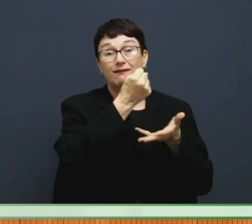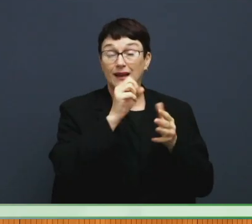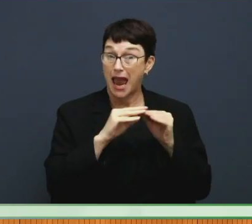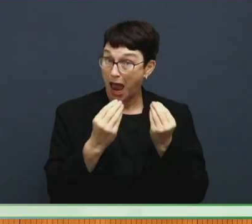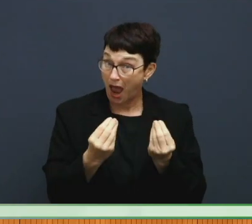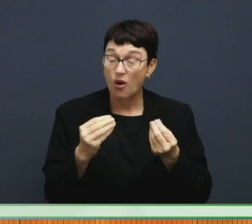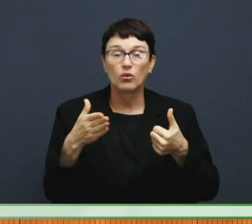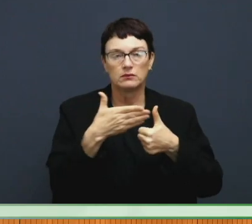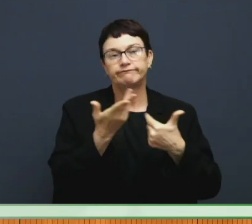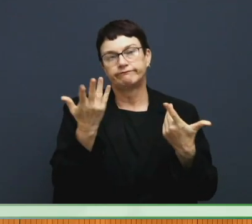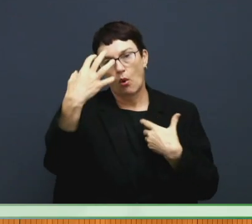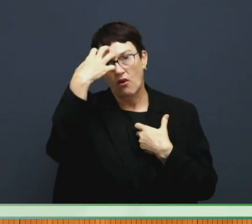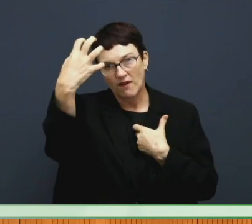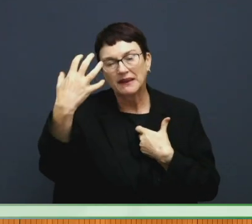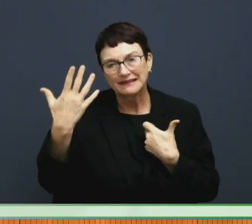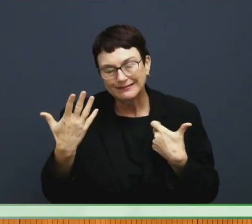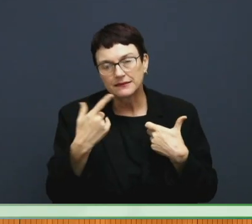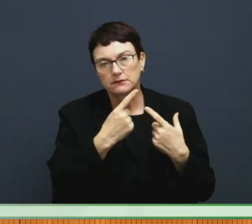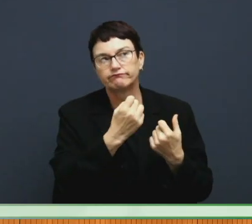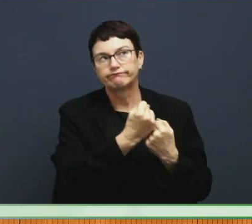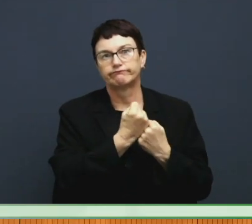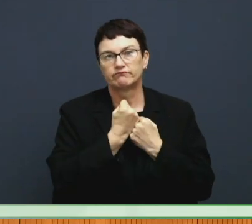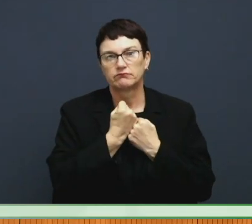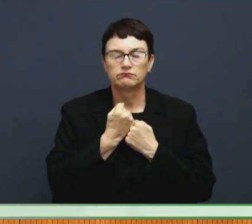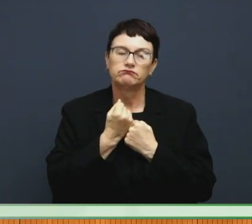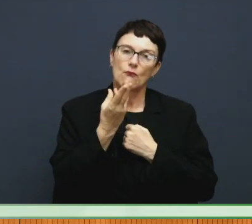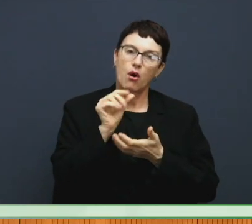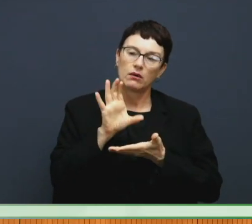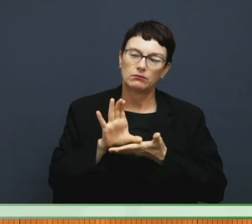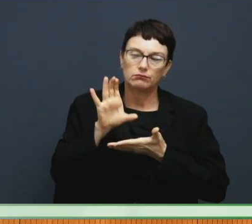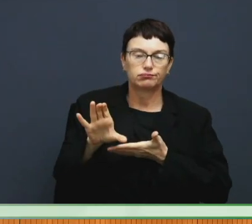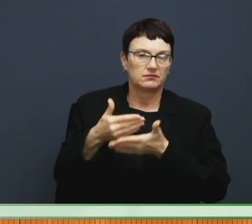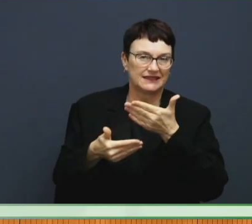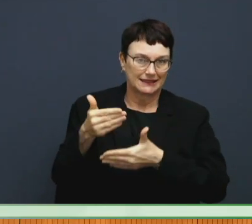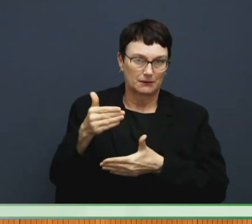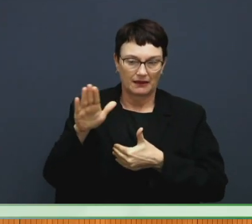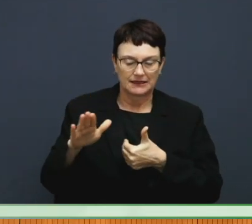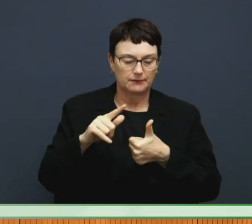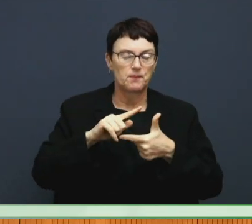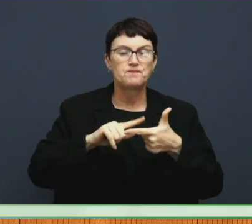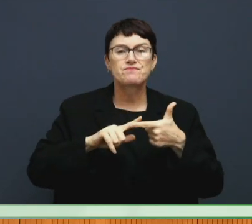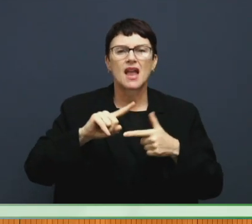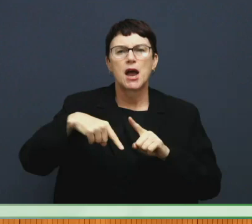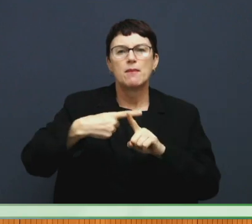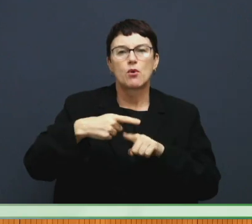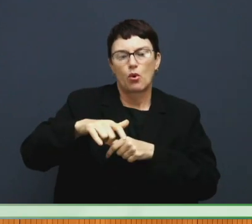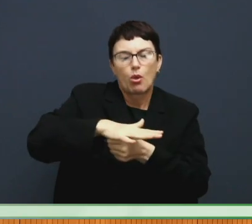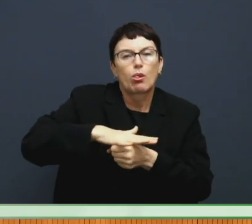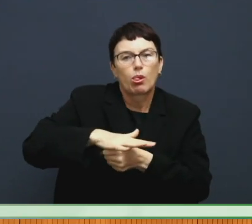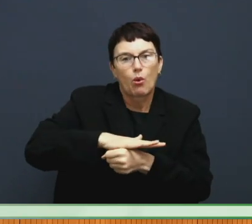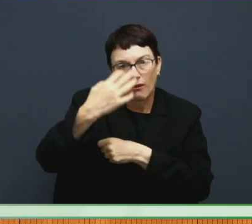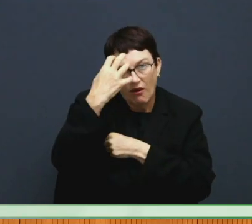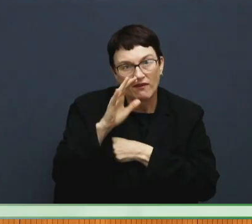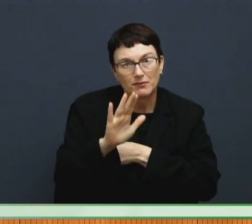people with disabilities. The municipal finance provides 3 times the average